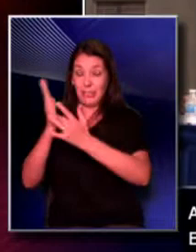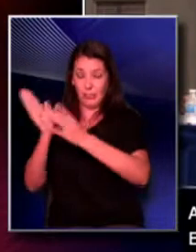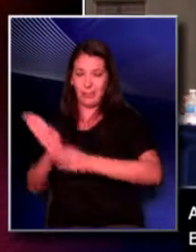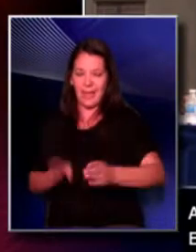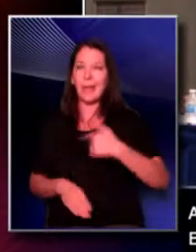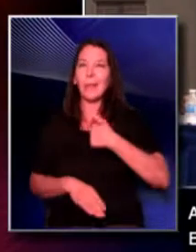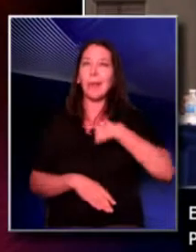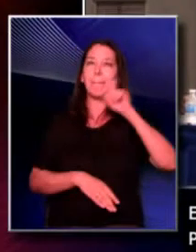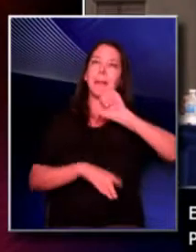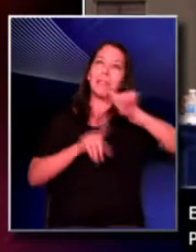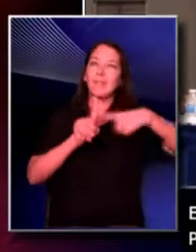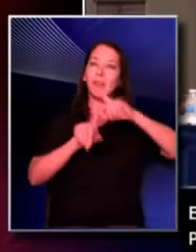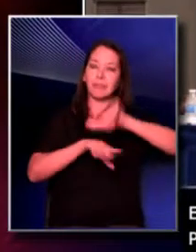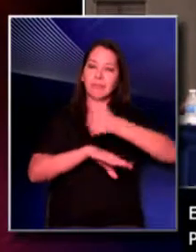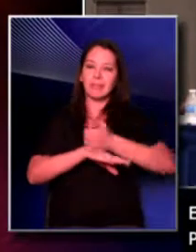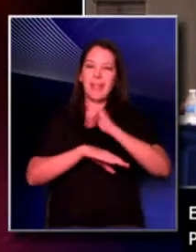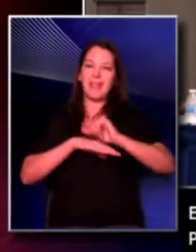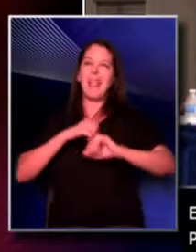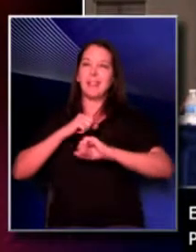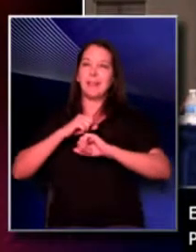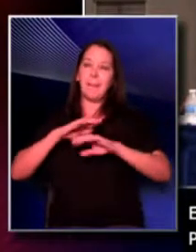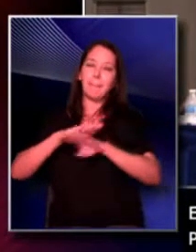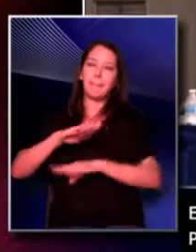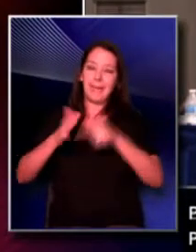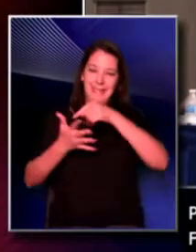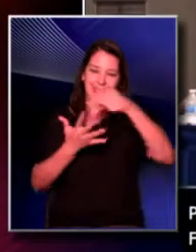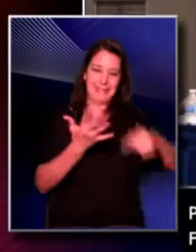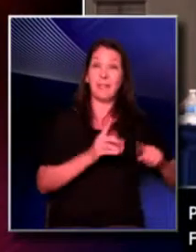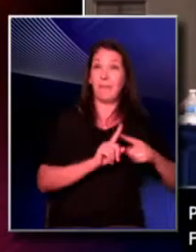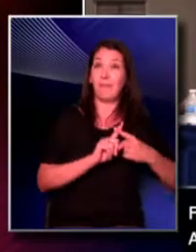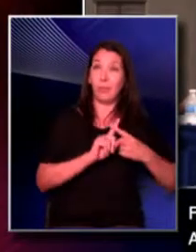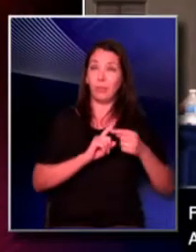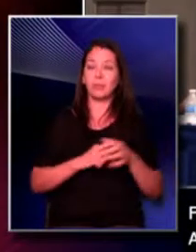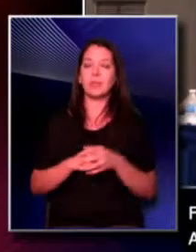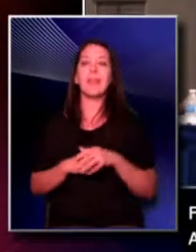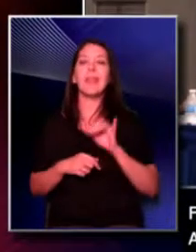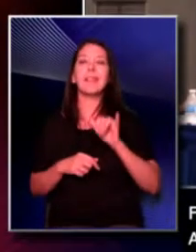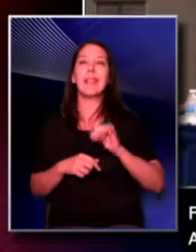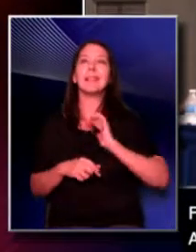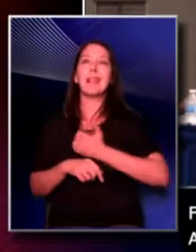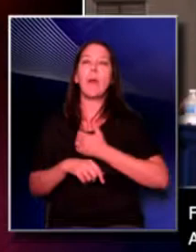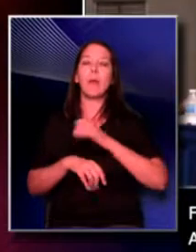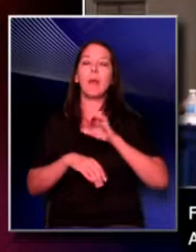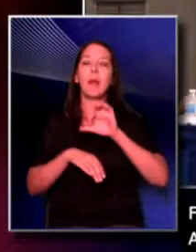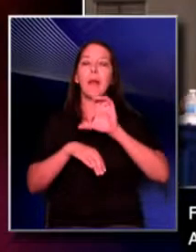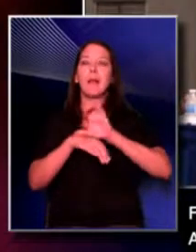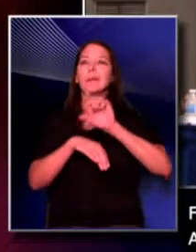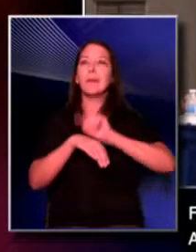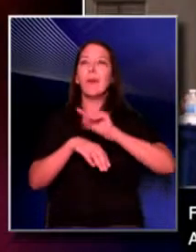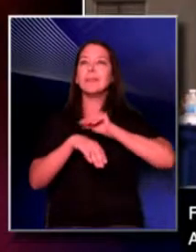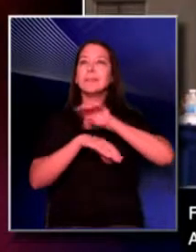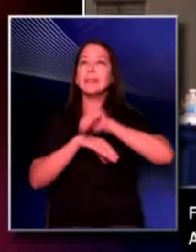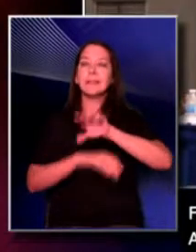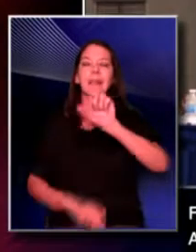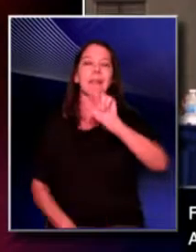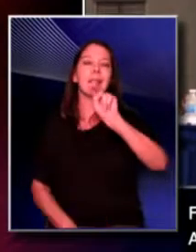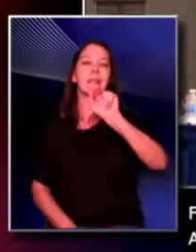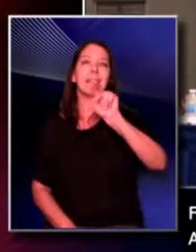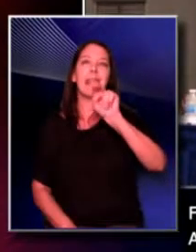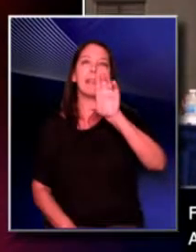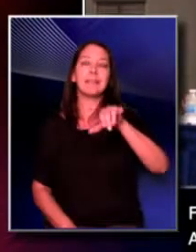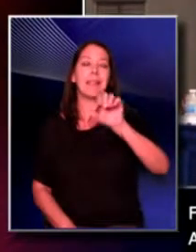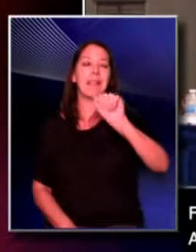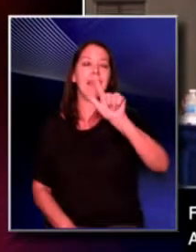those fundamentals in place. And this is where our consultant, Nancy Alexander, is